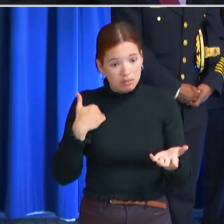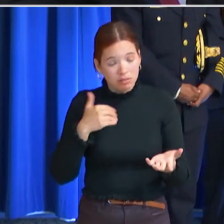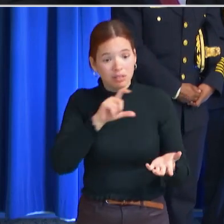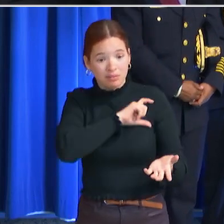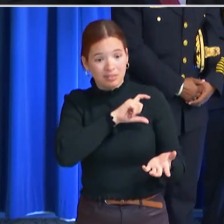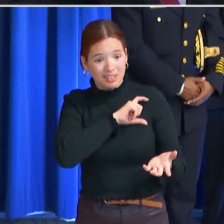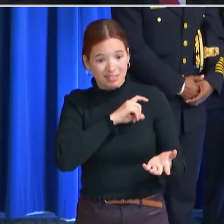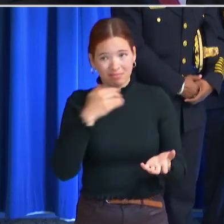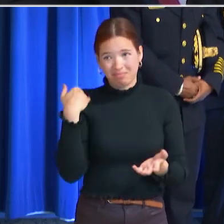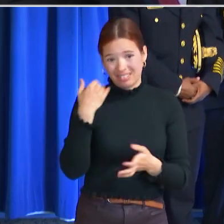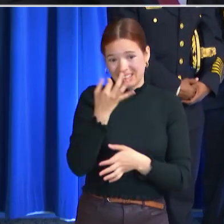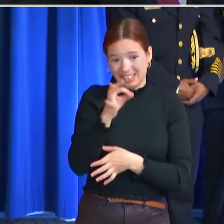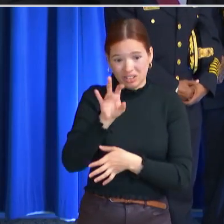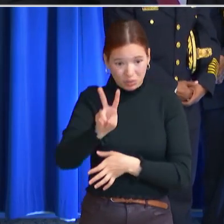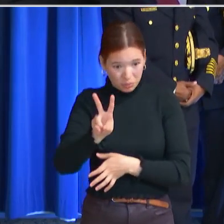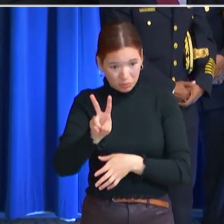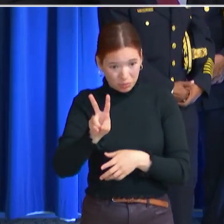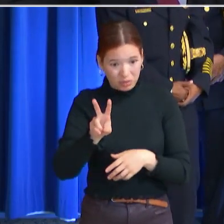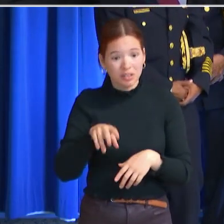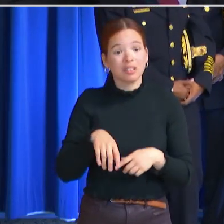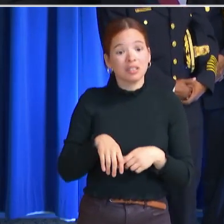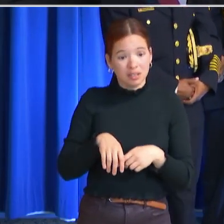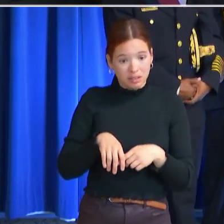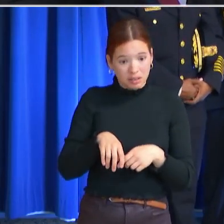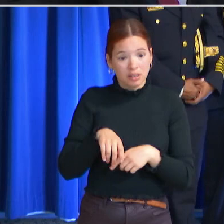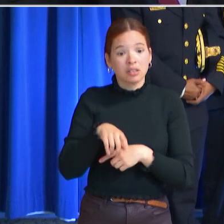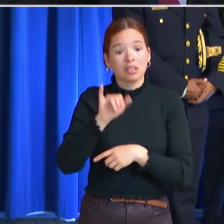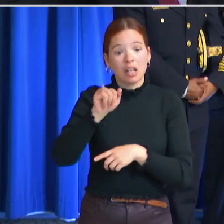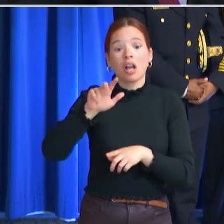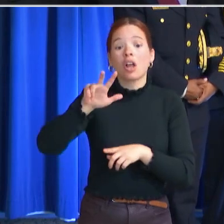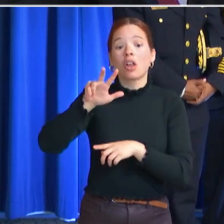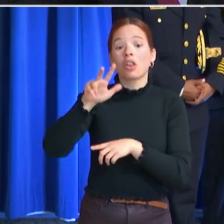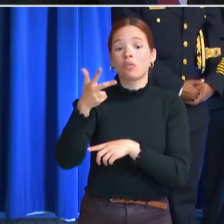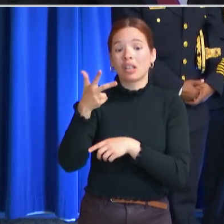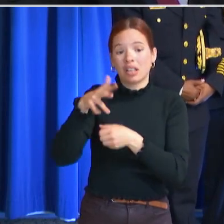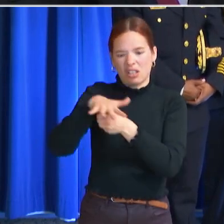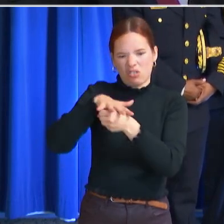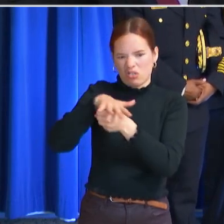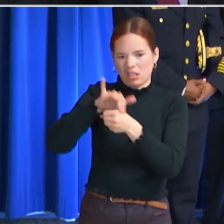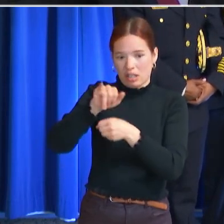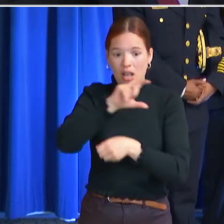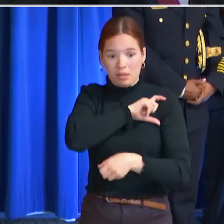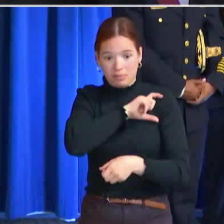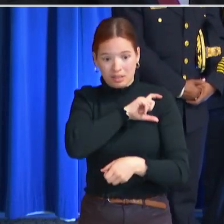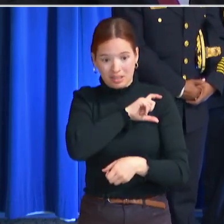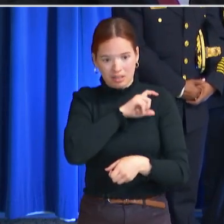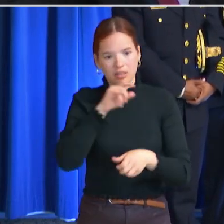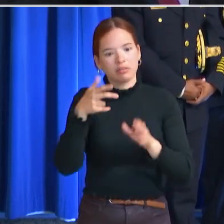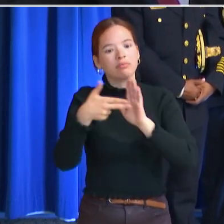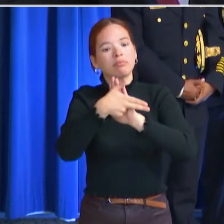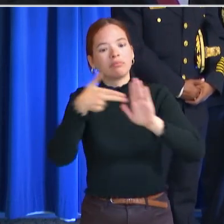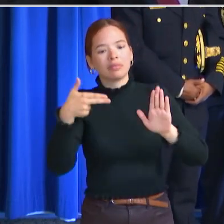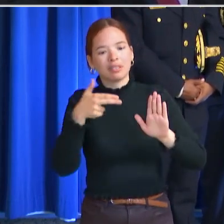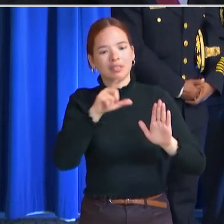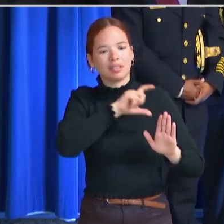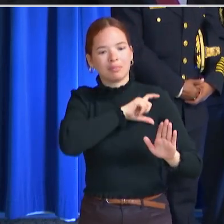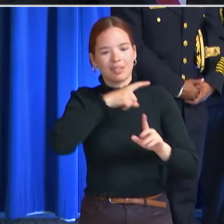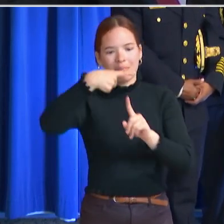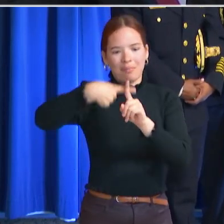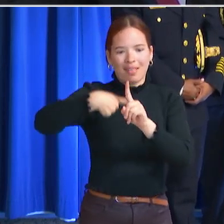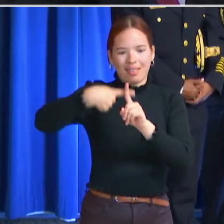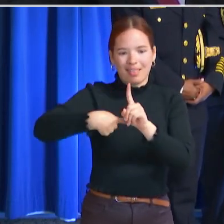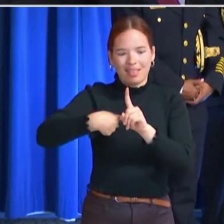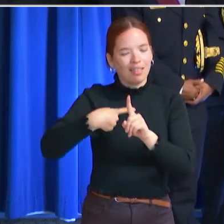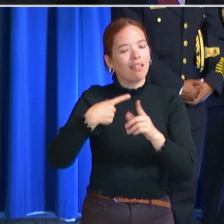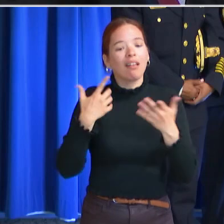October 1993, as a 3rd District officer, I was named Officer of the Month. Not because of the number of arrests, not